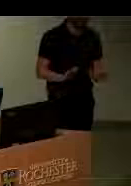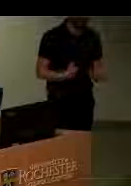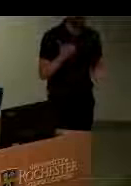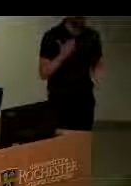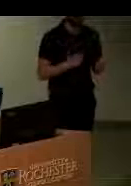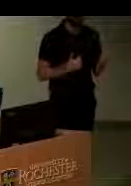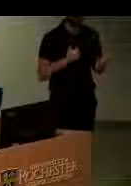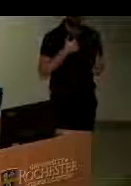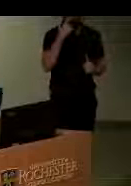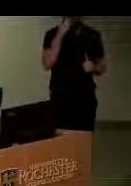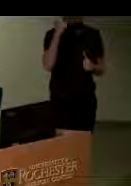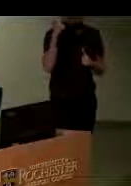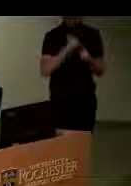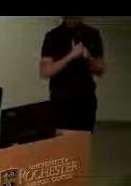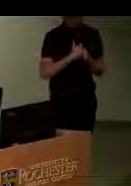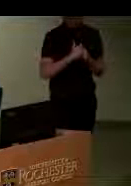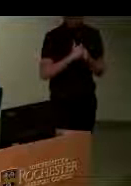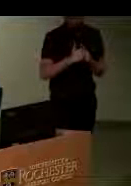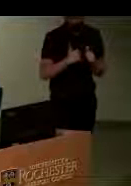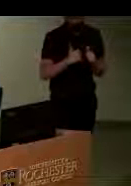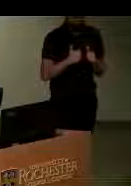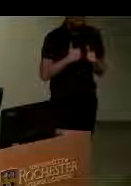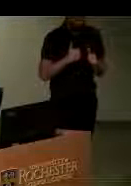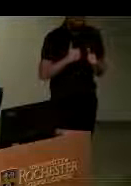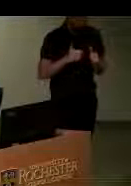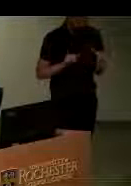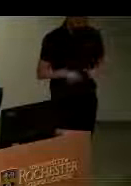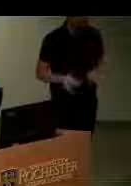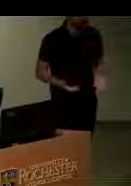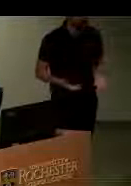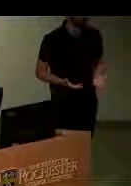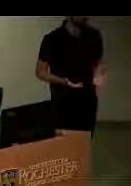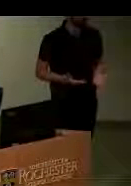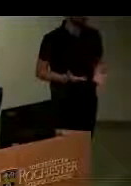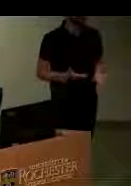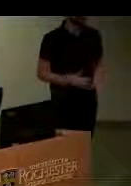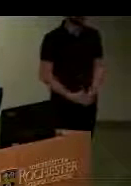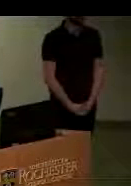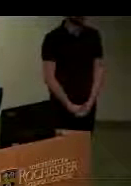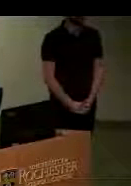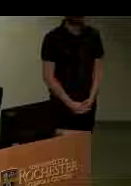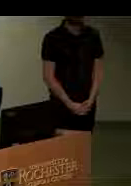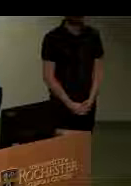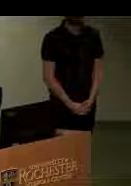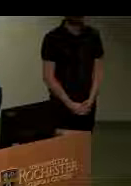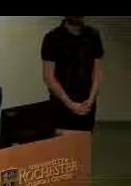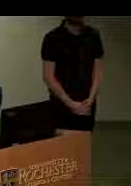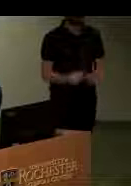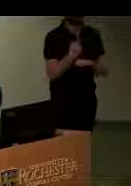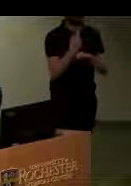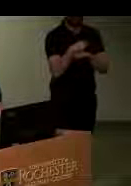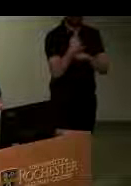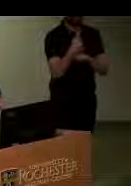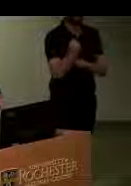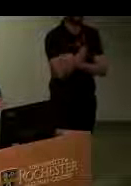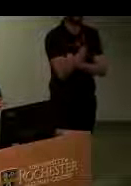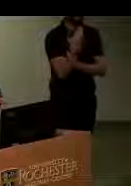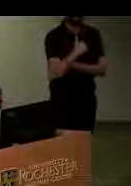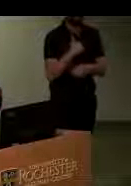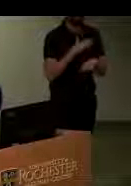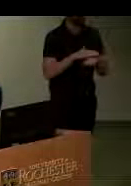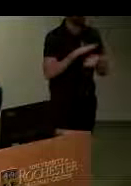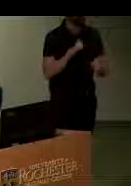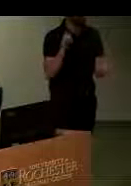very concrete at the time. So that's exactly what I did. And so one day on a Saturday morning when I was on